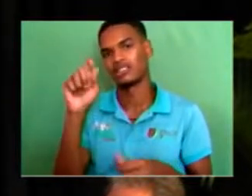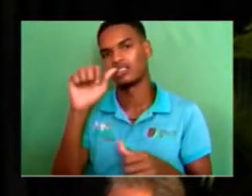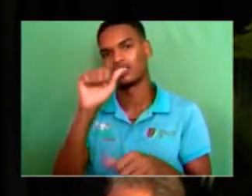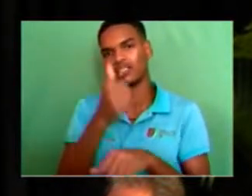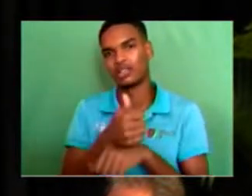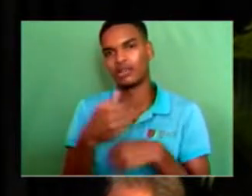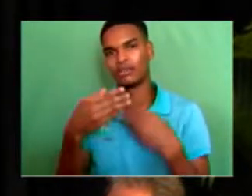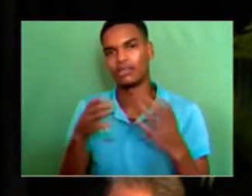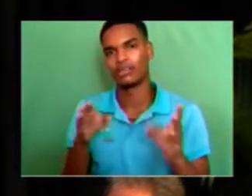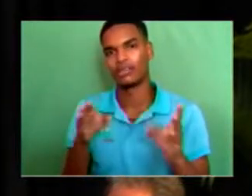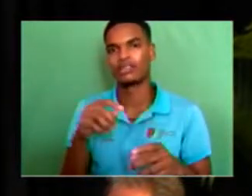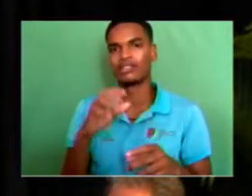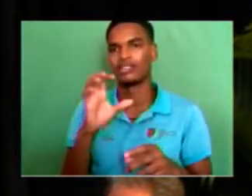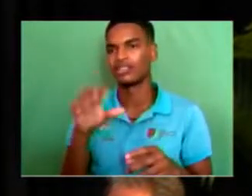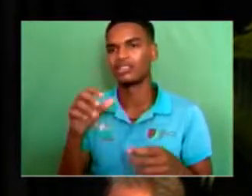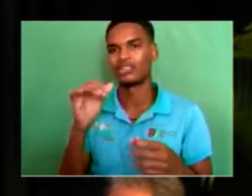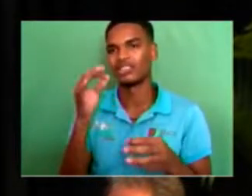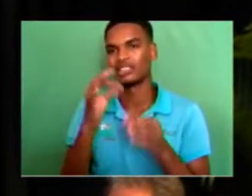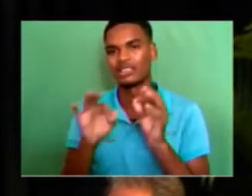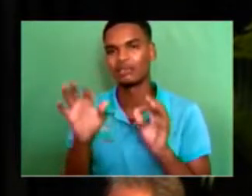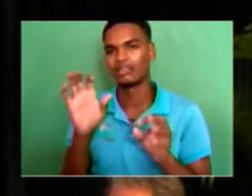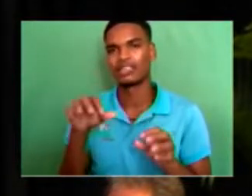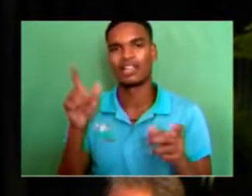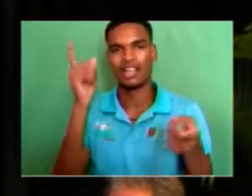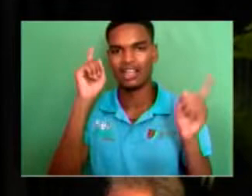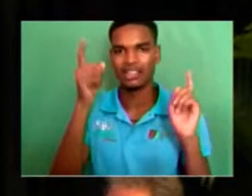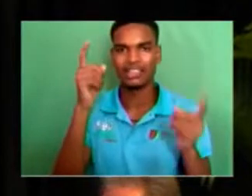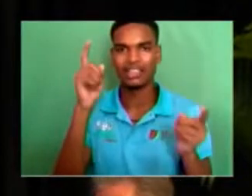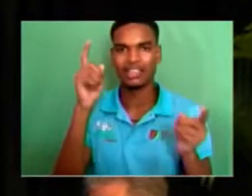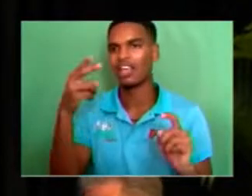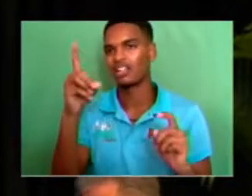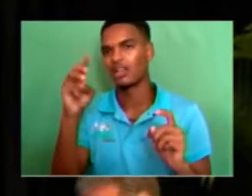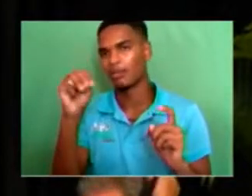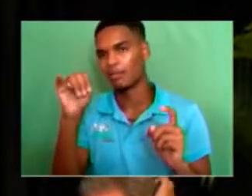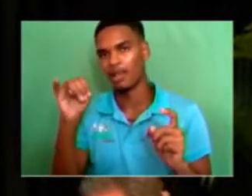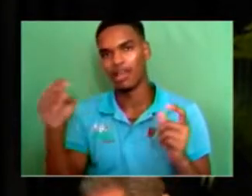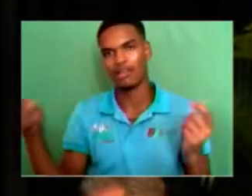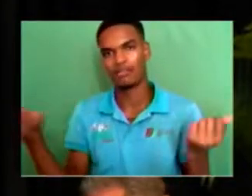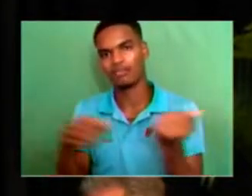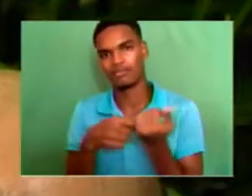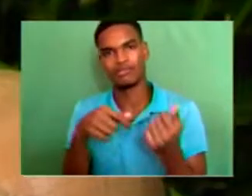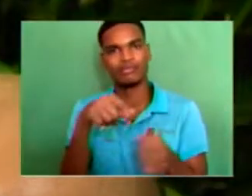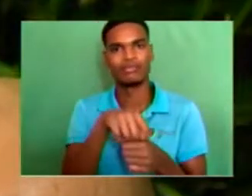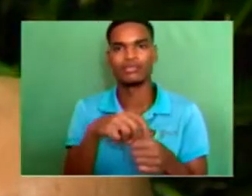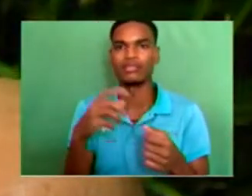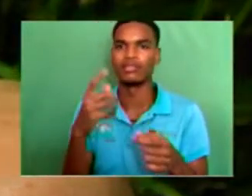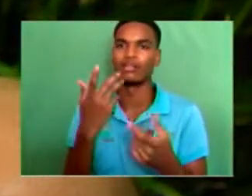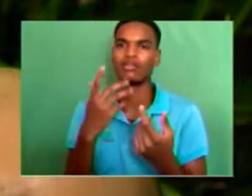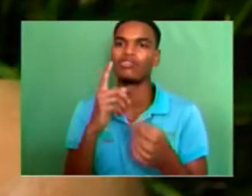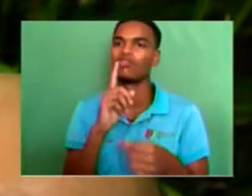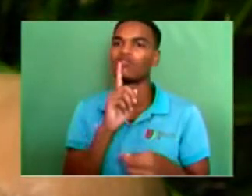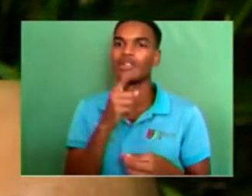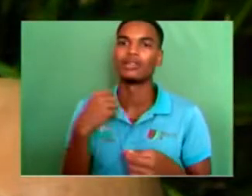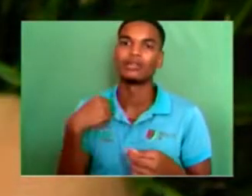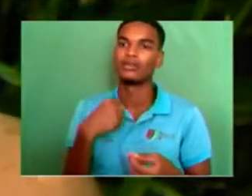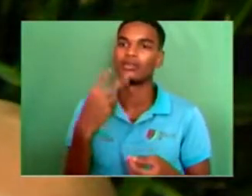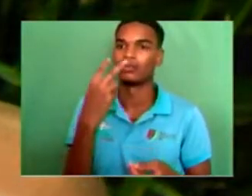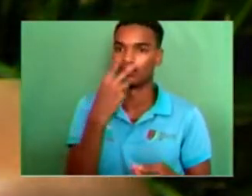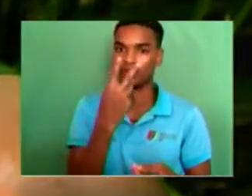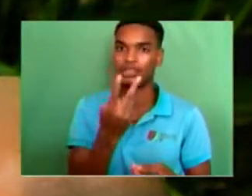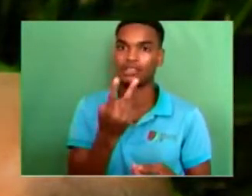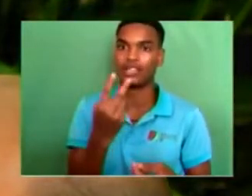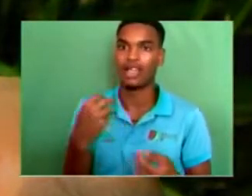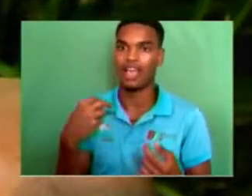HDMI out, power. That's really pretty much it. And then, so we haven't seen those really that basic